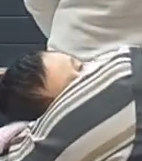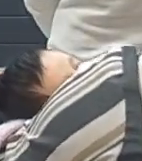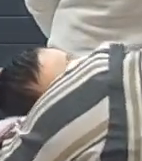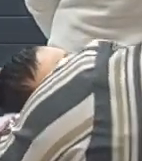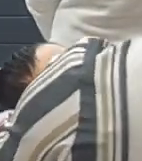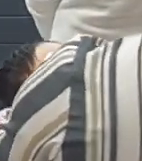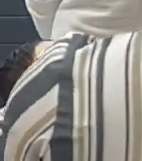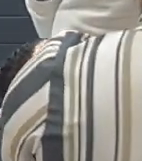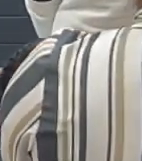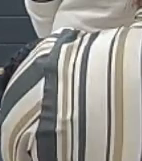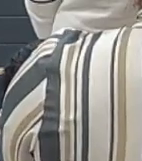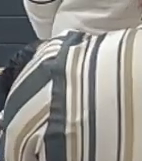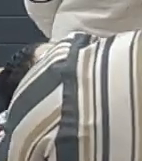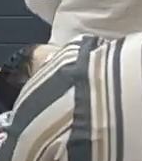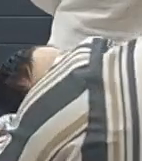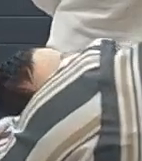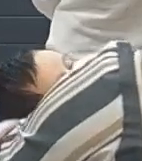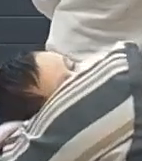from any evil